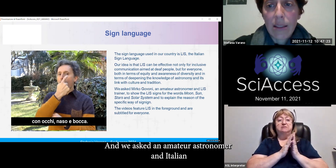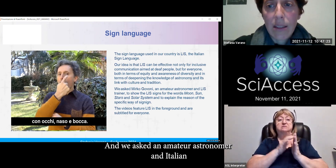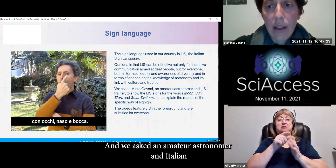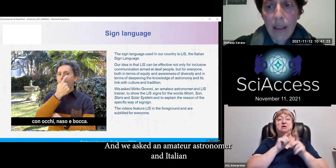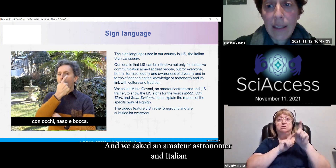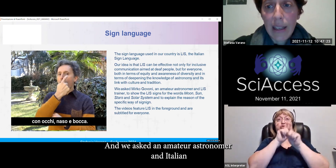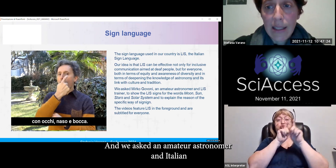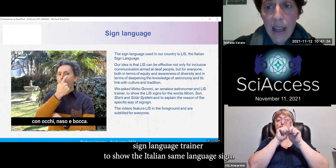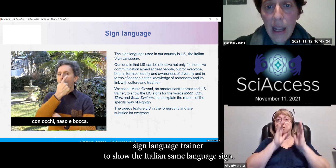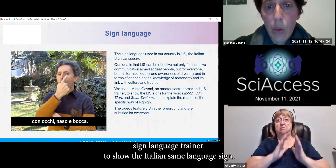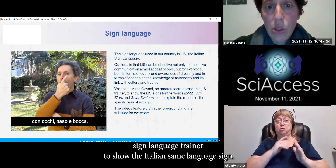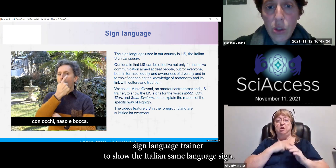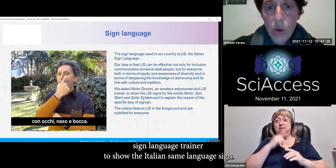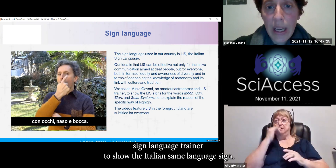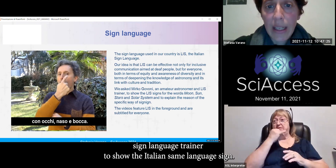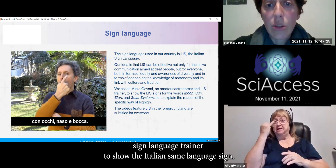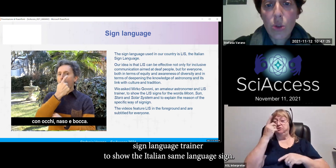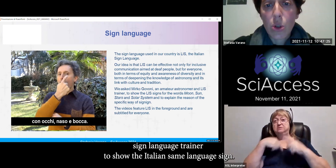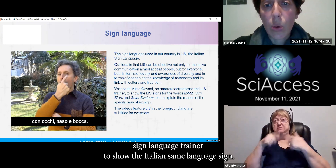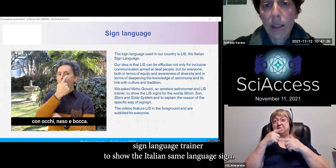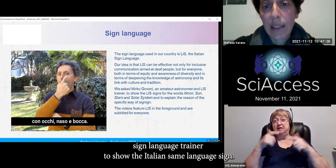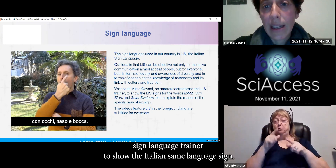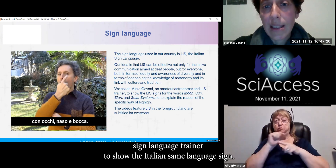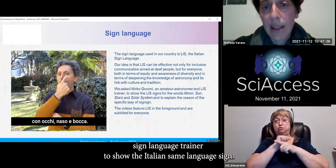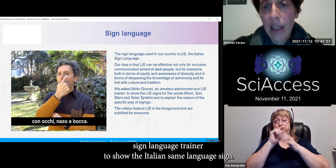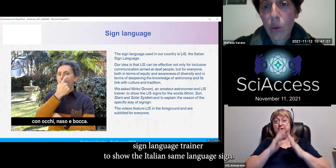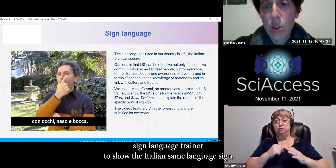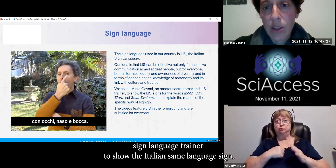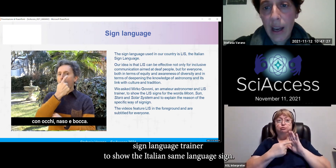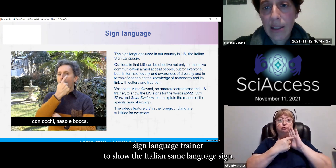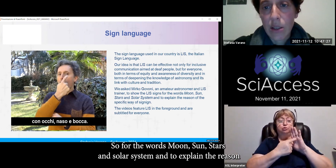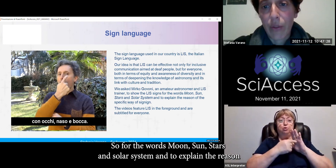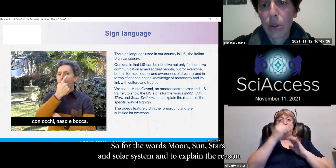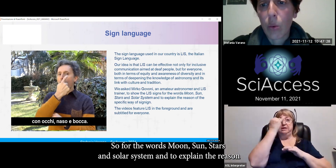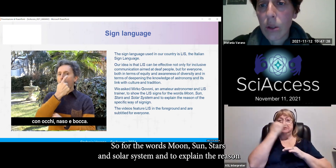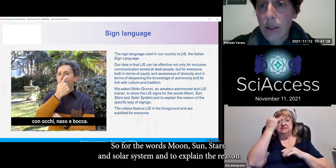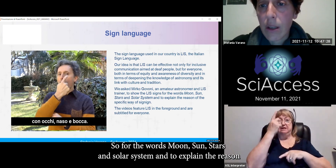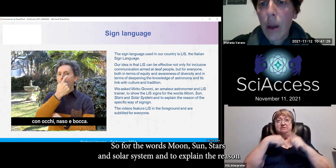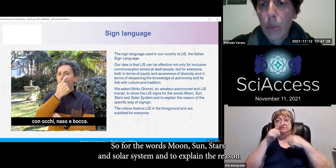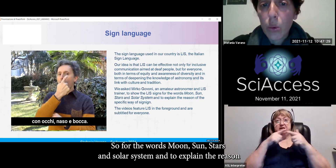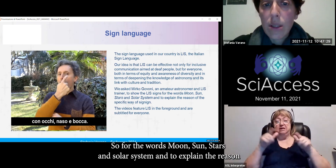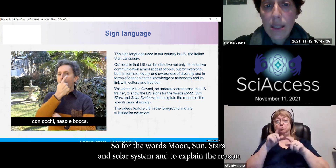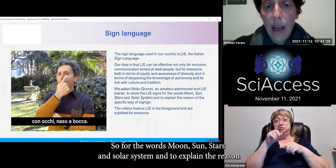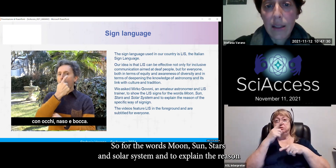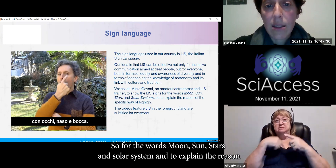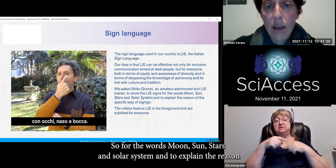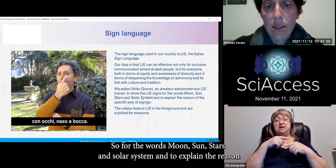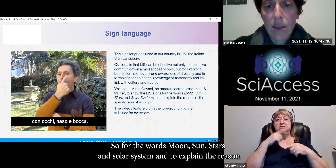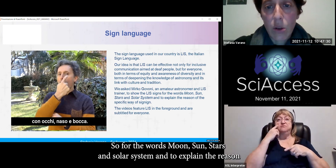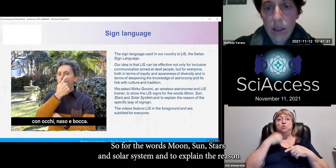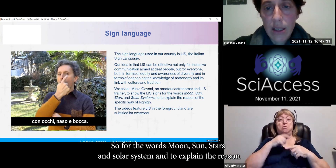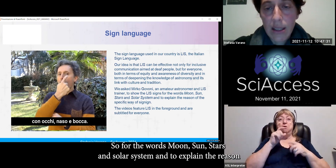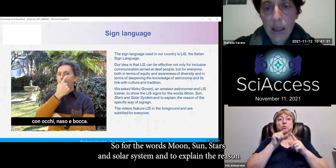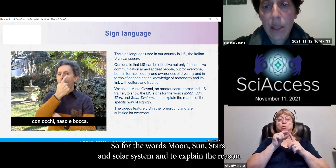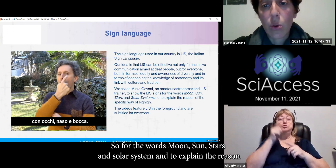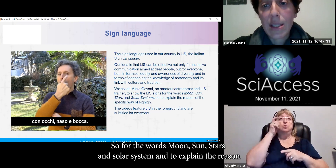astronomer and Italian Sign Language trainer to show the Italian Sign Language signs for the words moon, sun, stars,